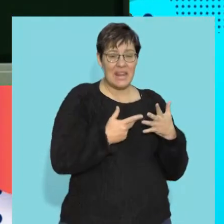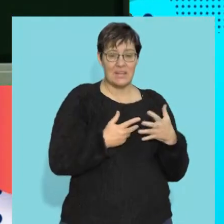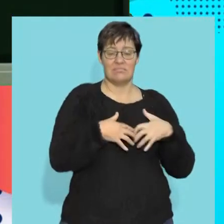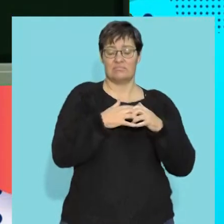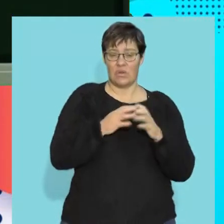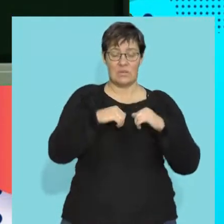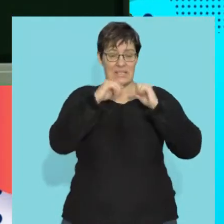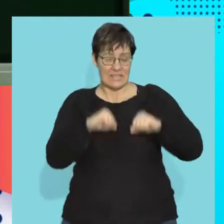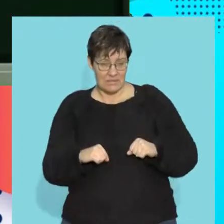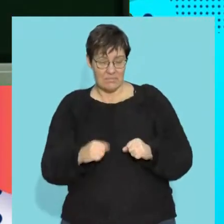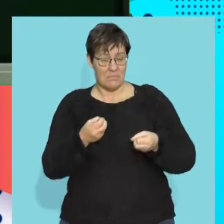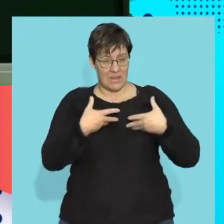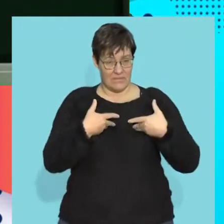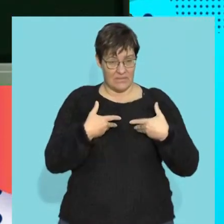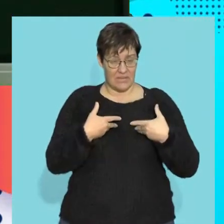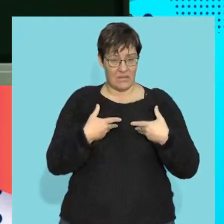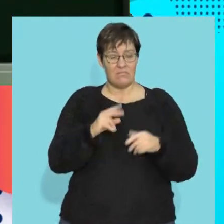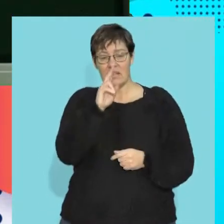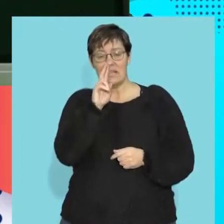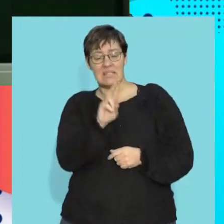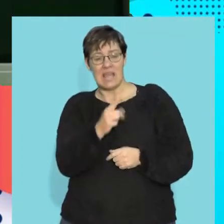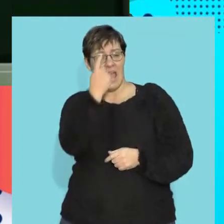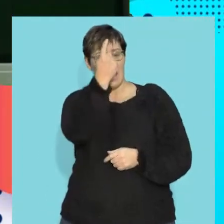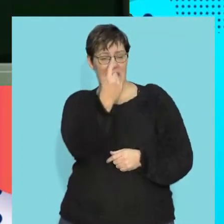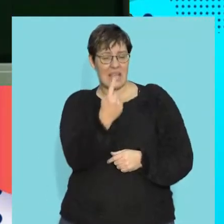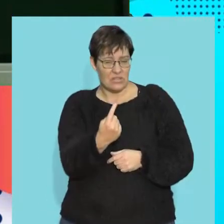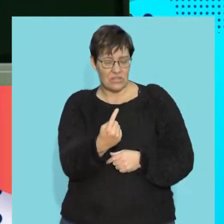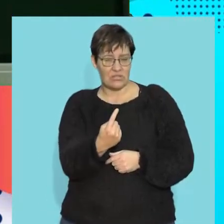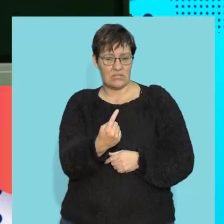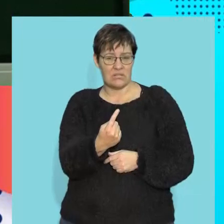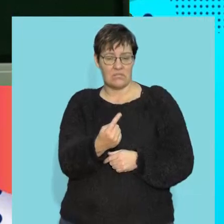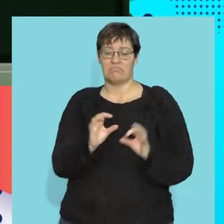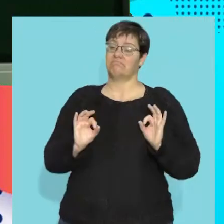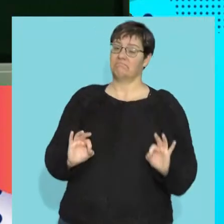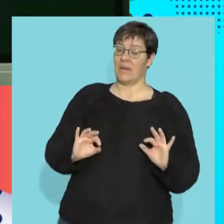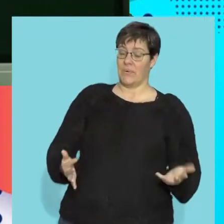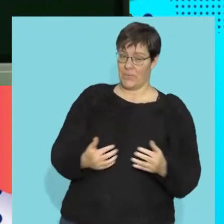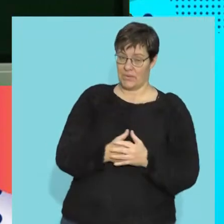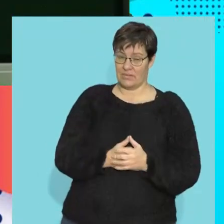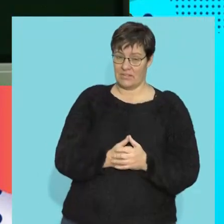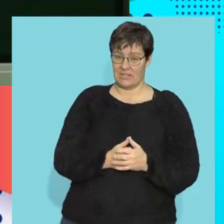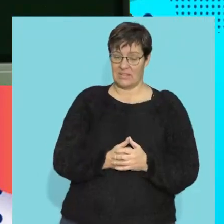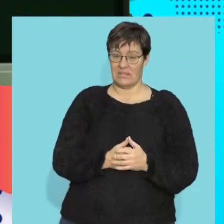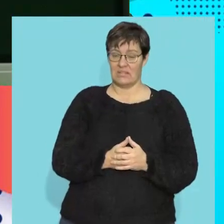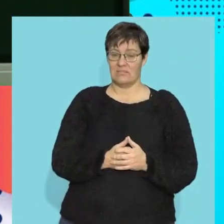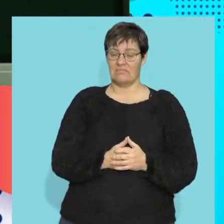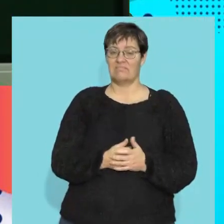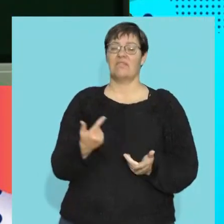of organism or system that I'm given? Can I see how each of them is going to be efficient? Well,